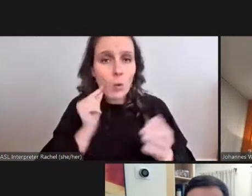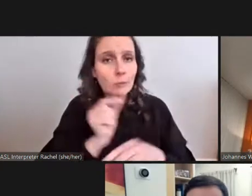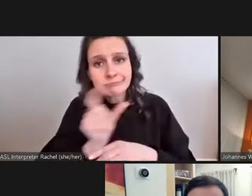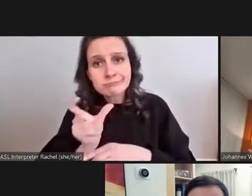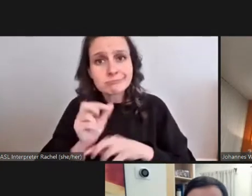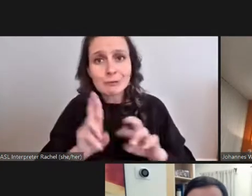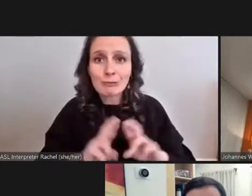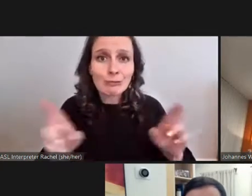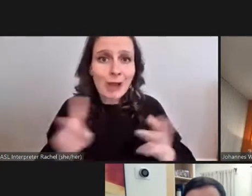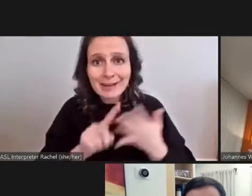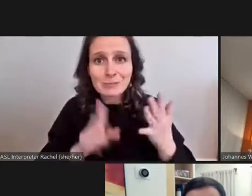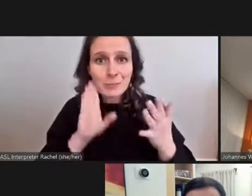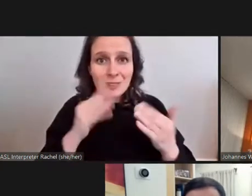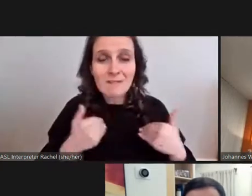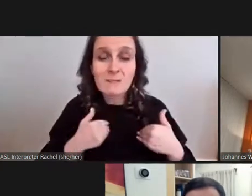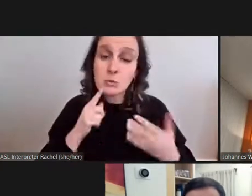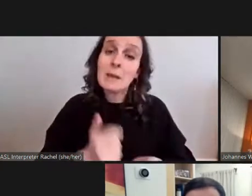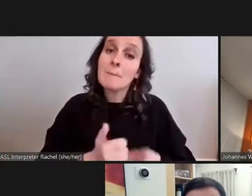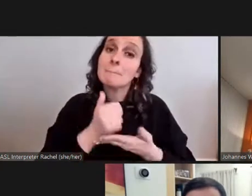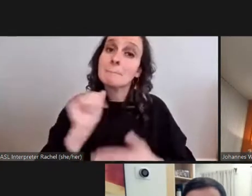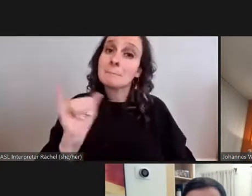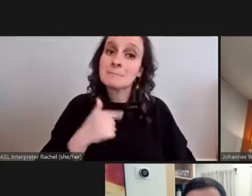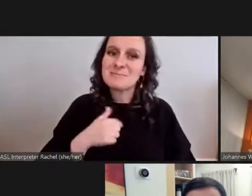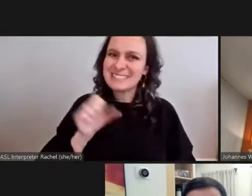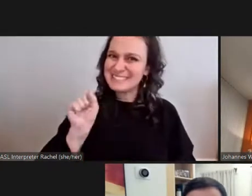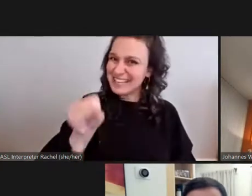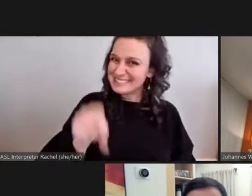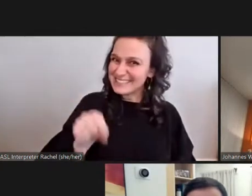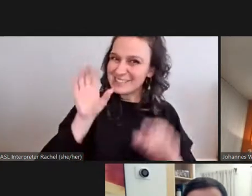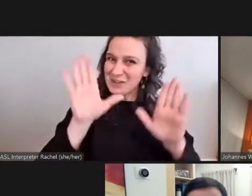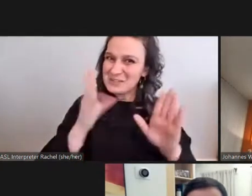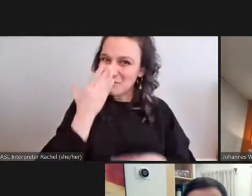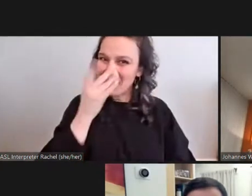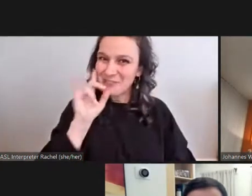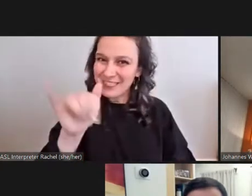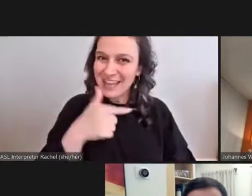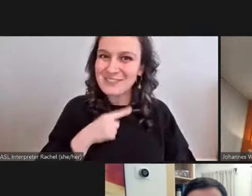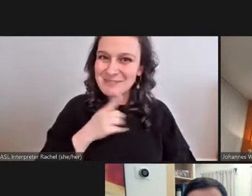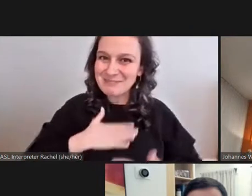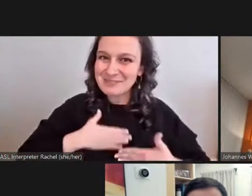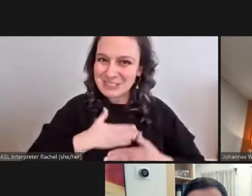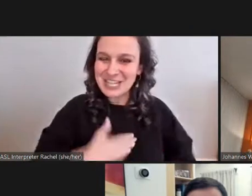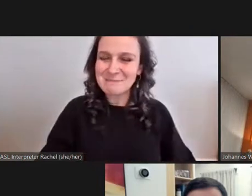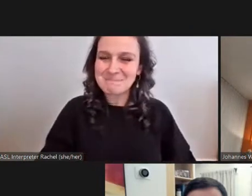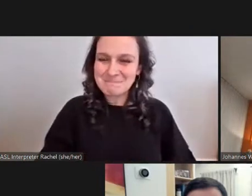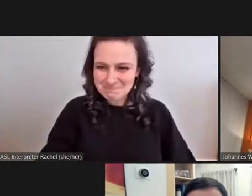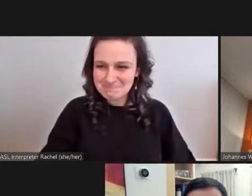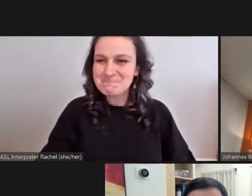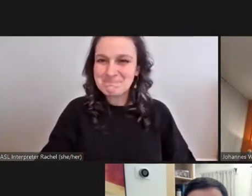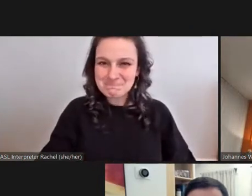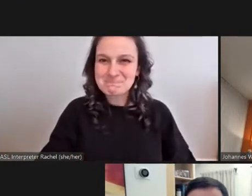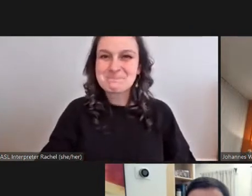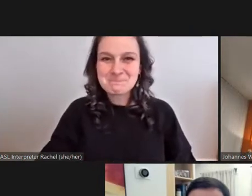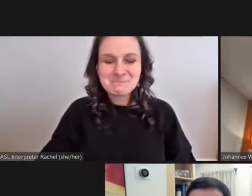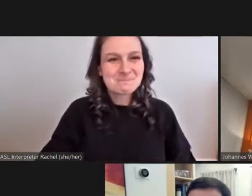that's very helpful too. Yeah, awesome. Thank you for that. I appreciate that, Johan. Thank